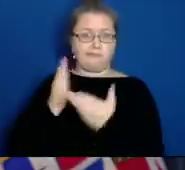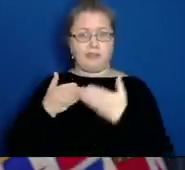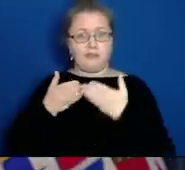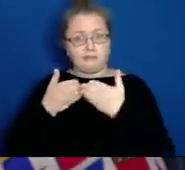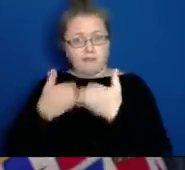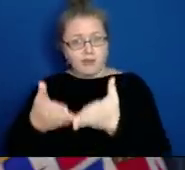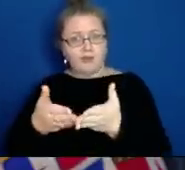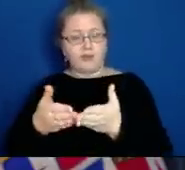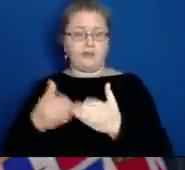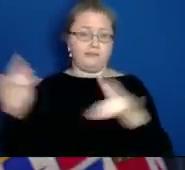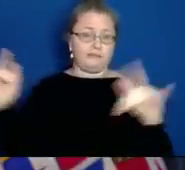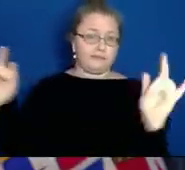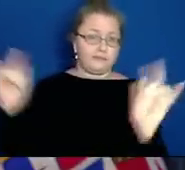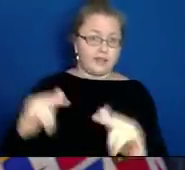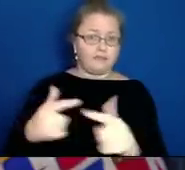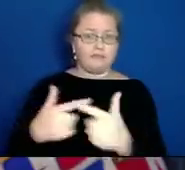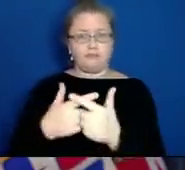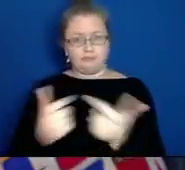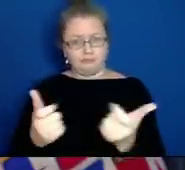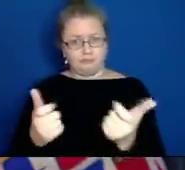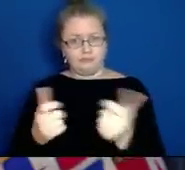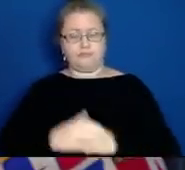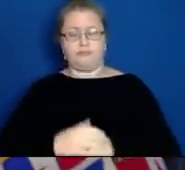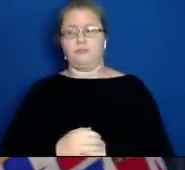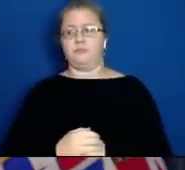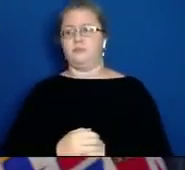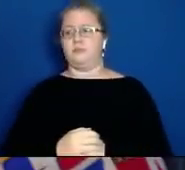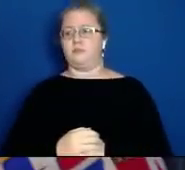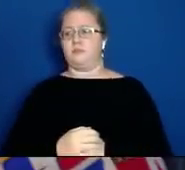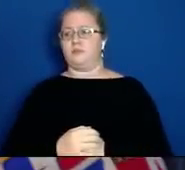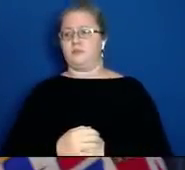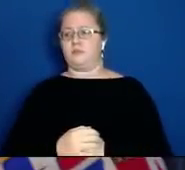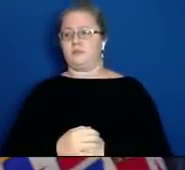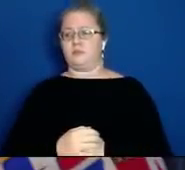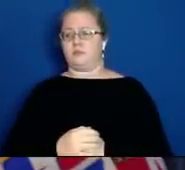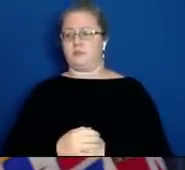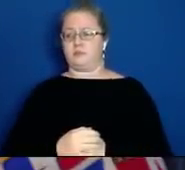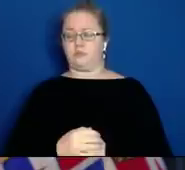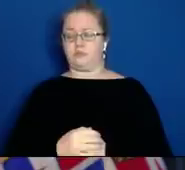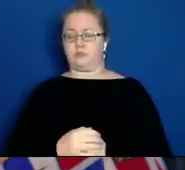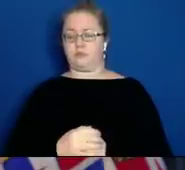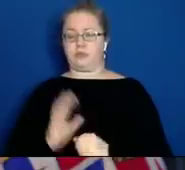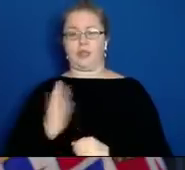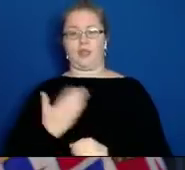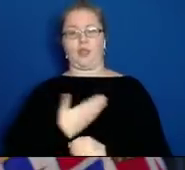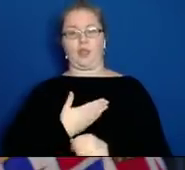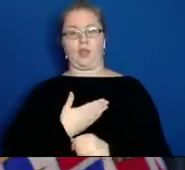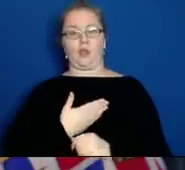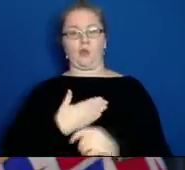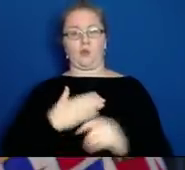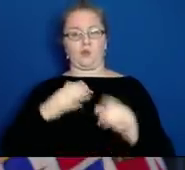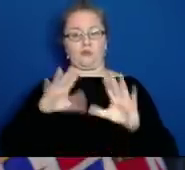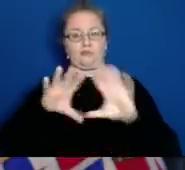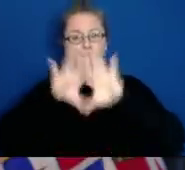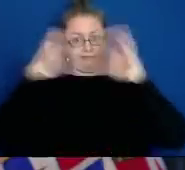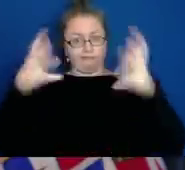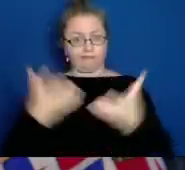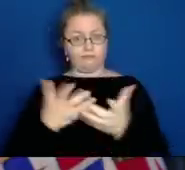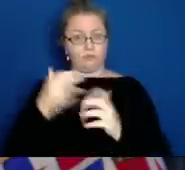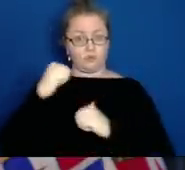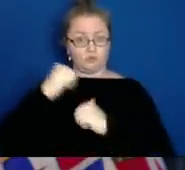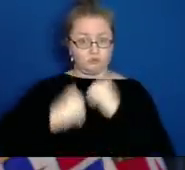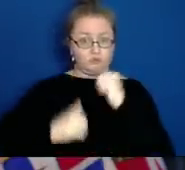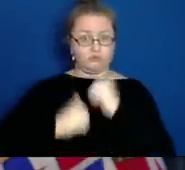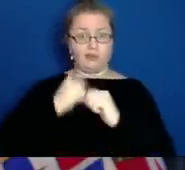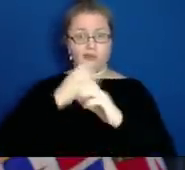United States and other parts of Canada. So to step up that infrastructure and to have some mechanism